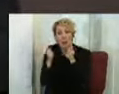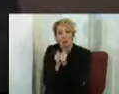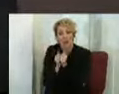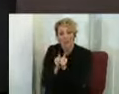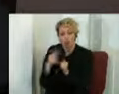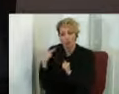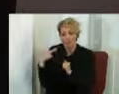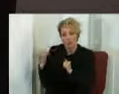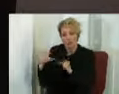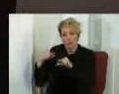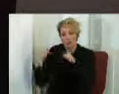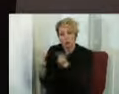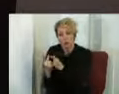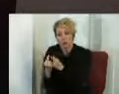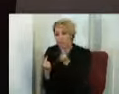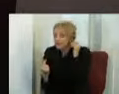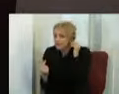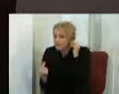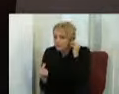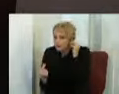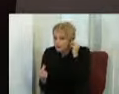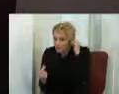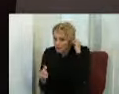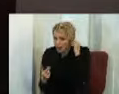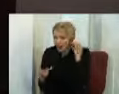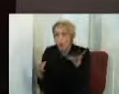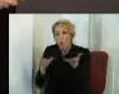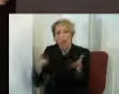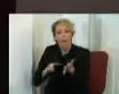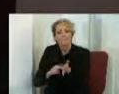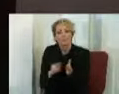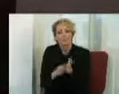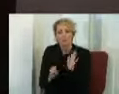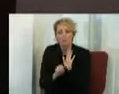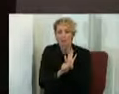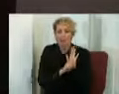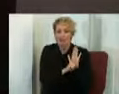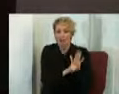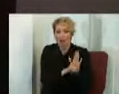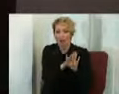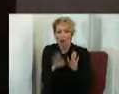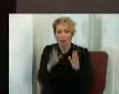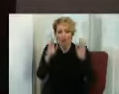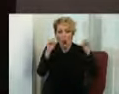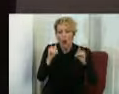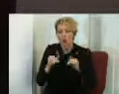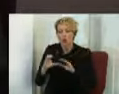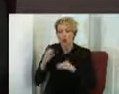it means for us to be symbols of hope and courage, specifically for the